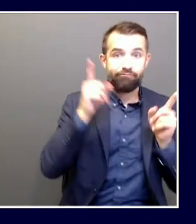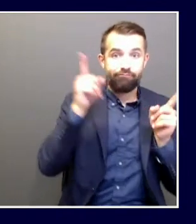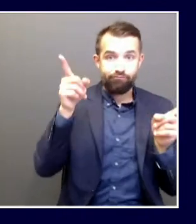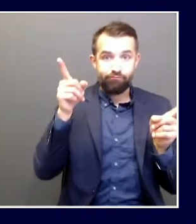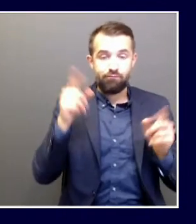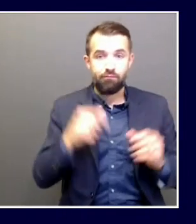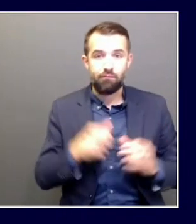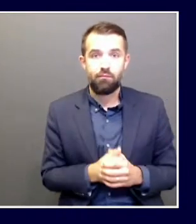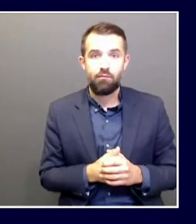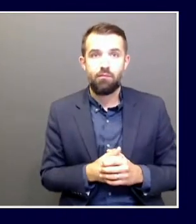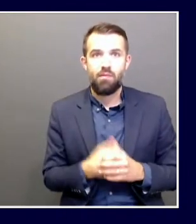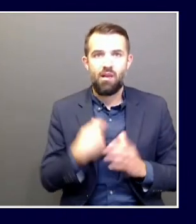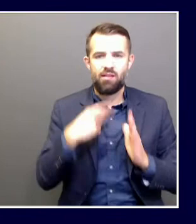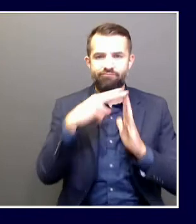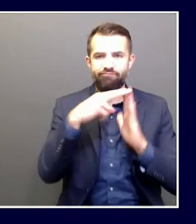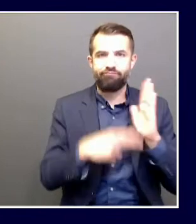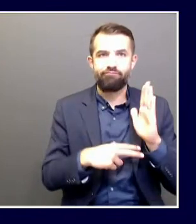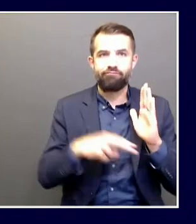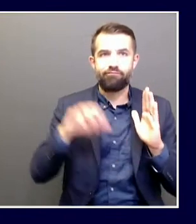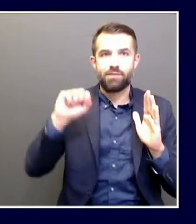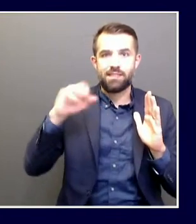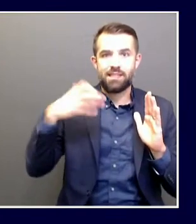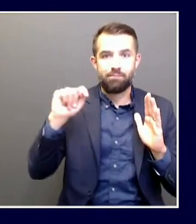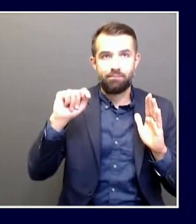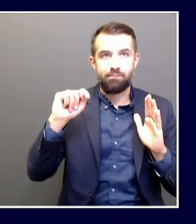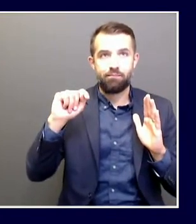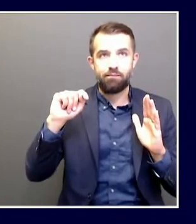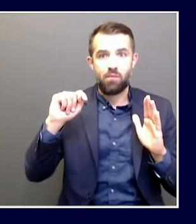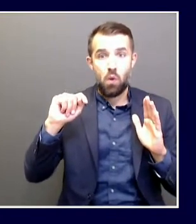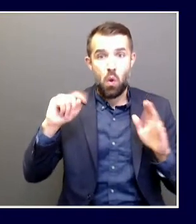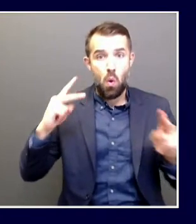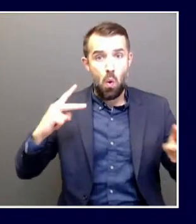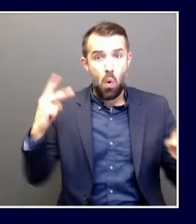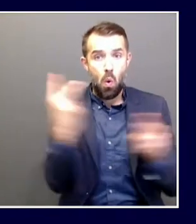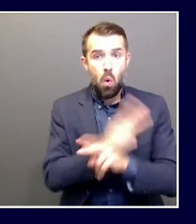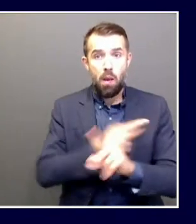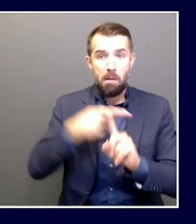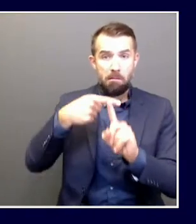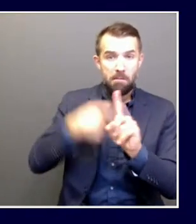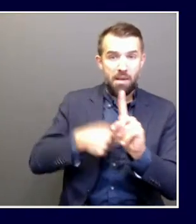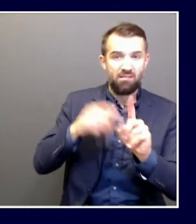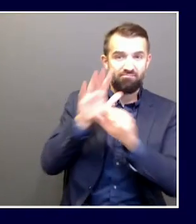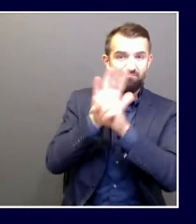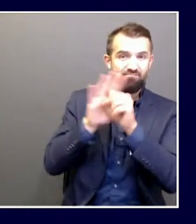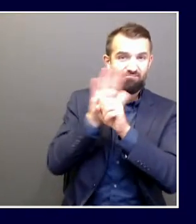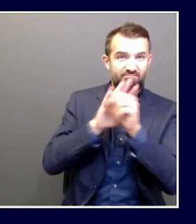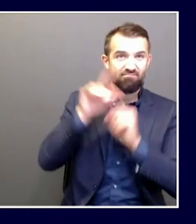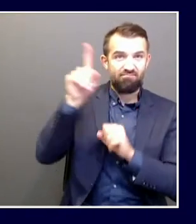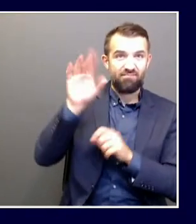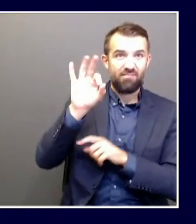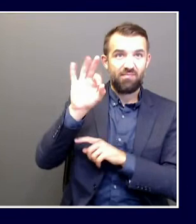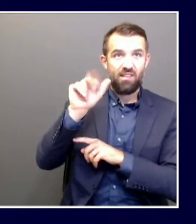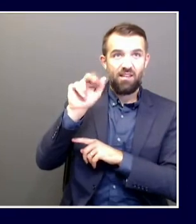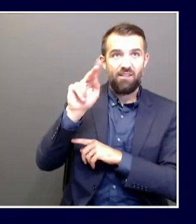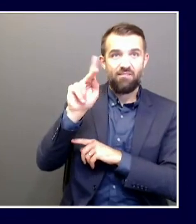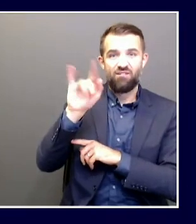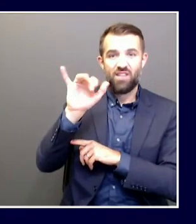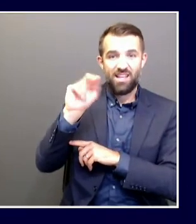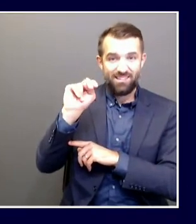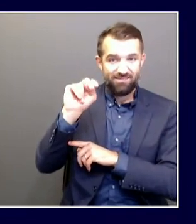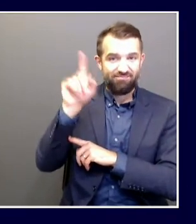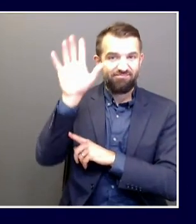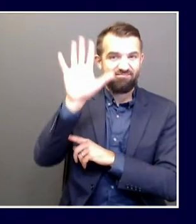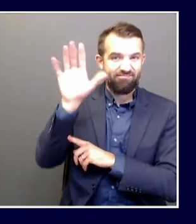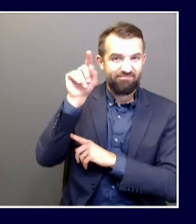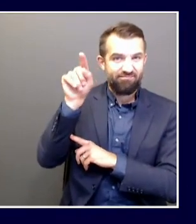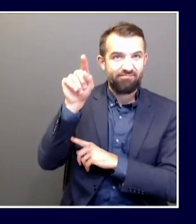County. Cases are really all over the place there. And now it seems like, in the Tri-County, central Western Maine area,